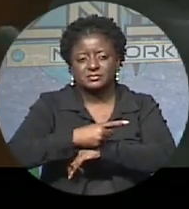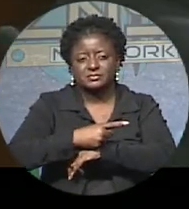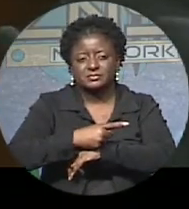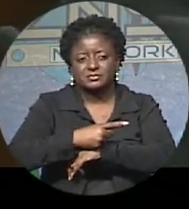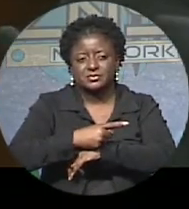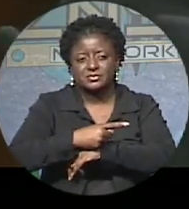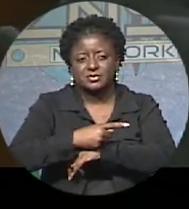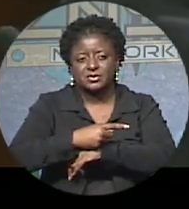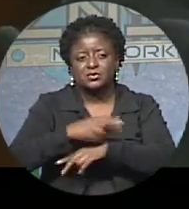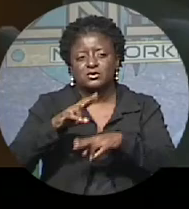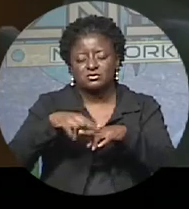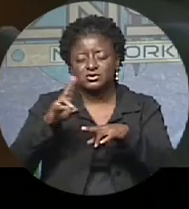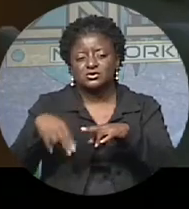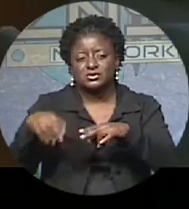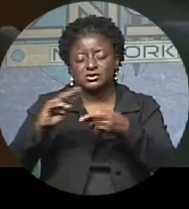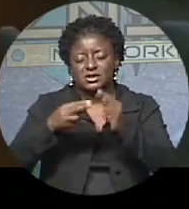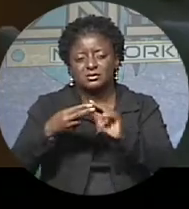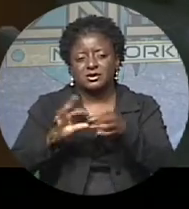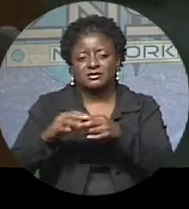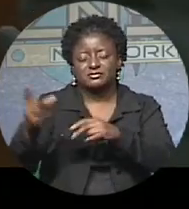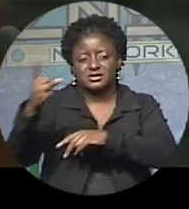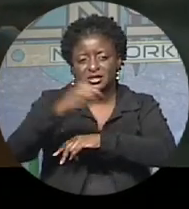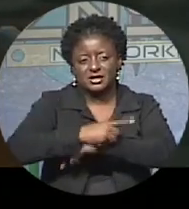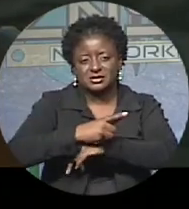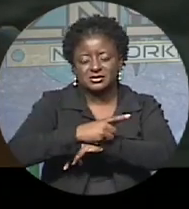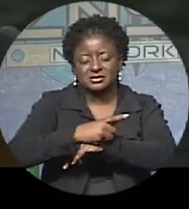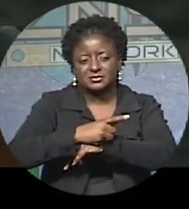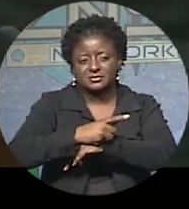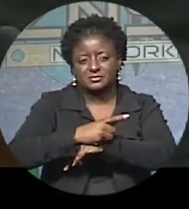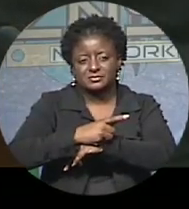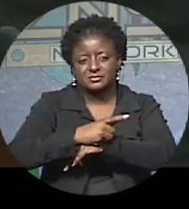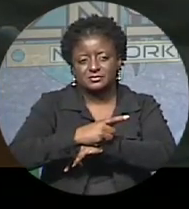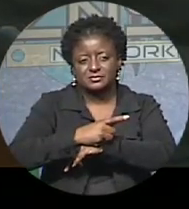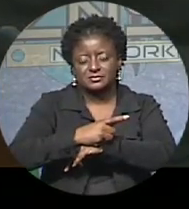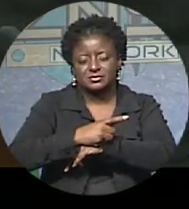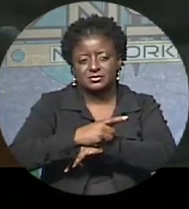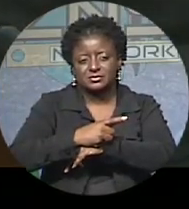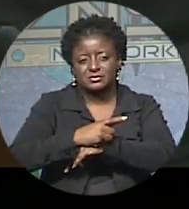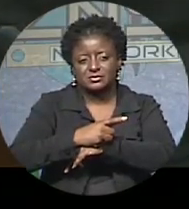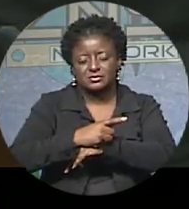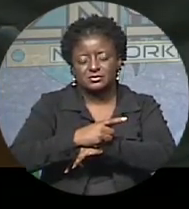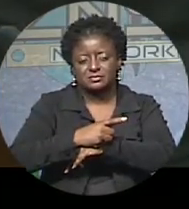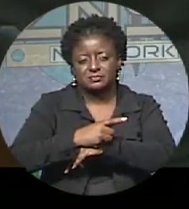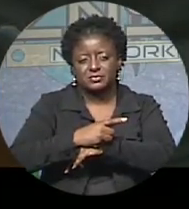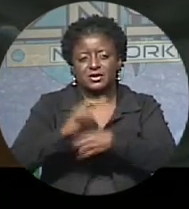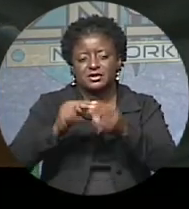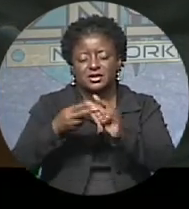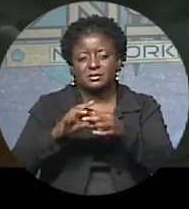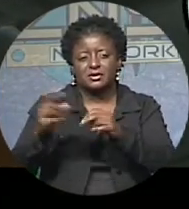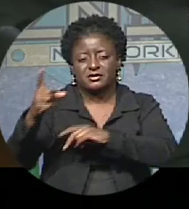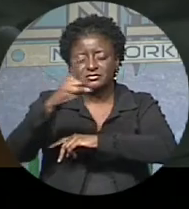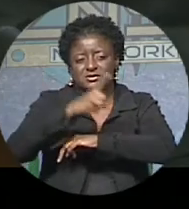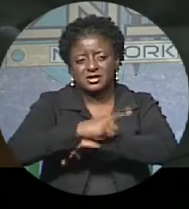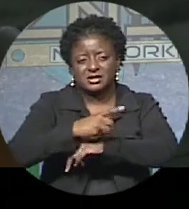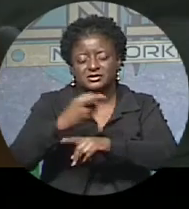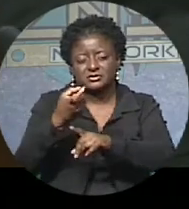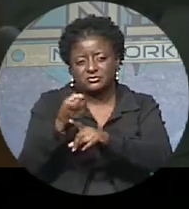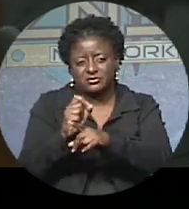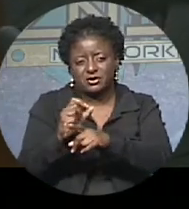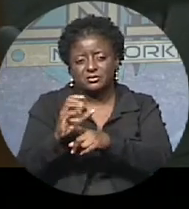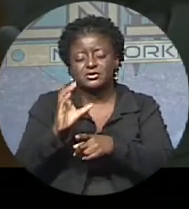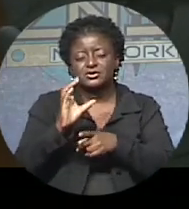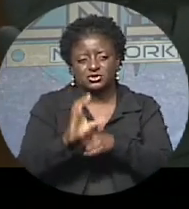by the result of Swift Justice, the number of days from charge to